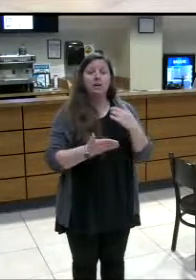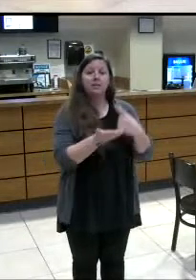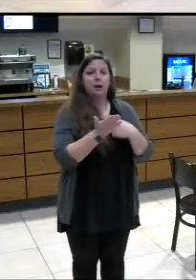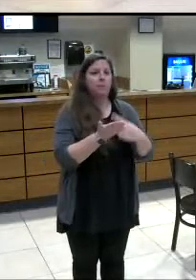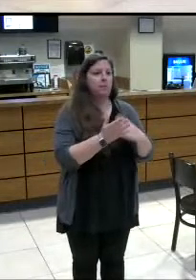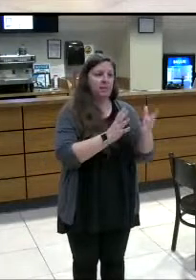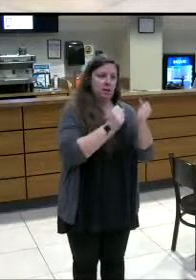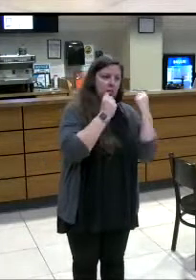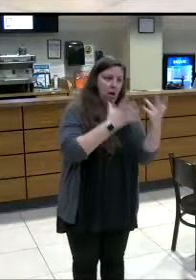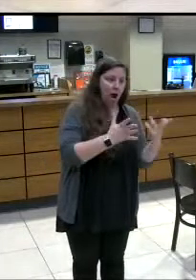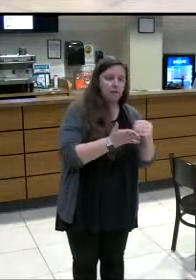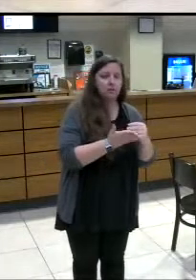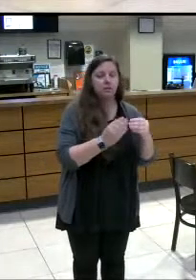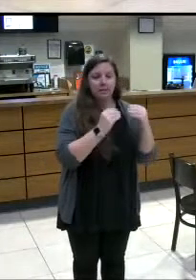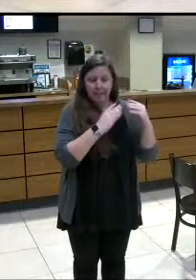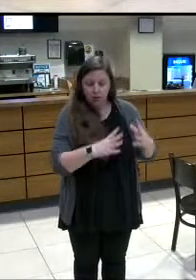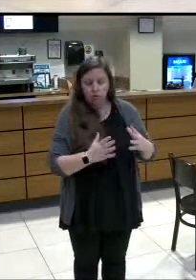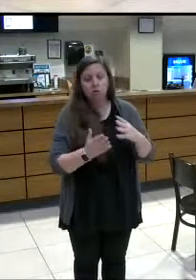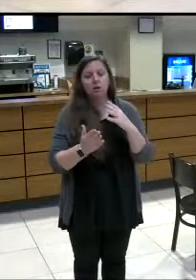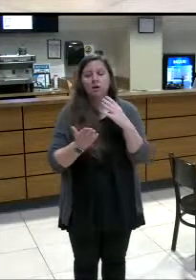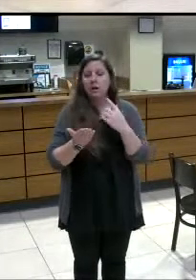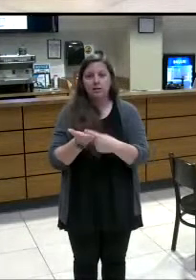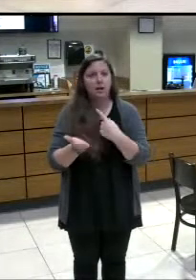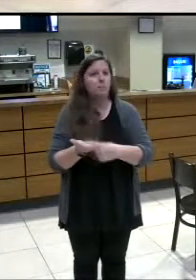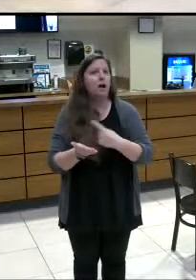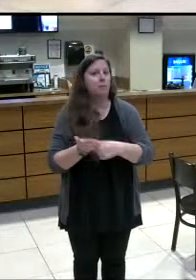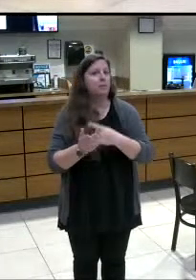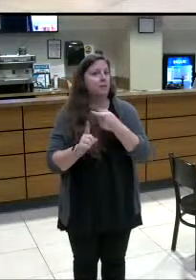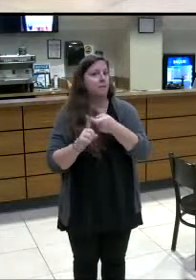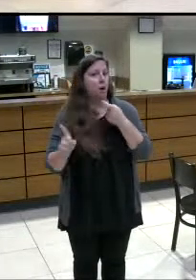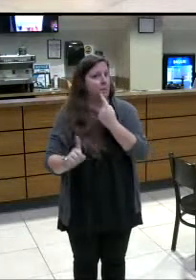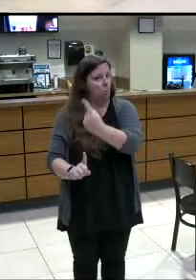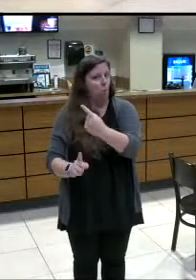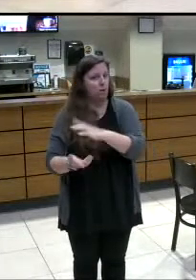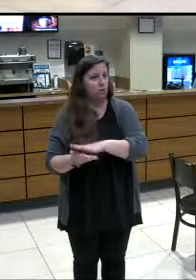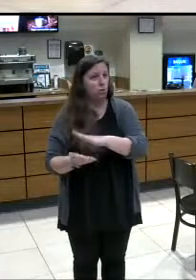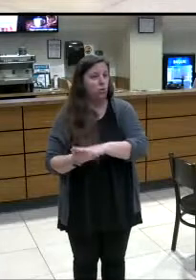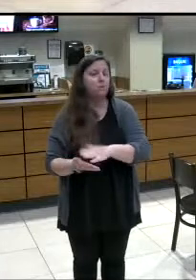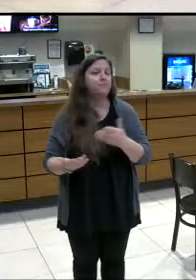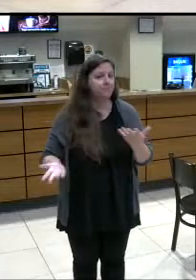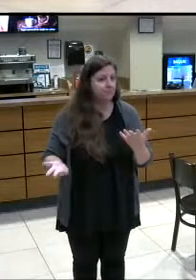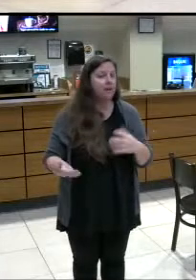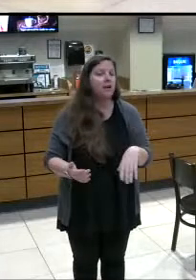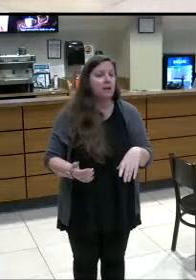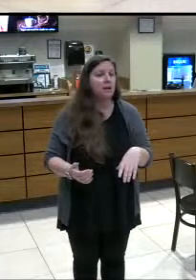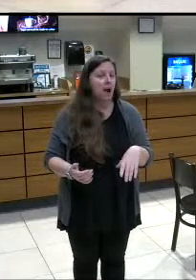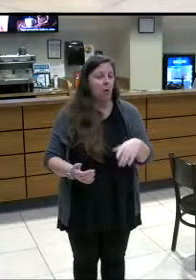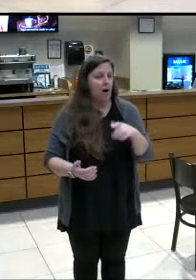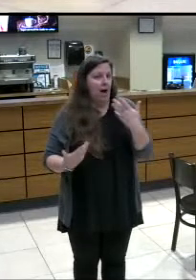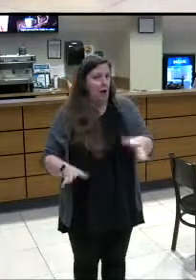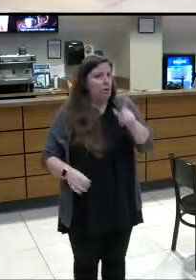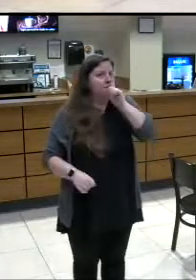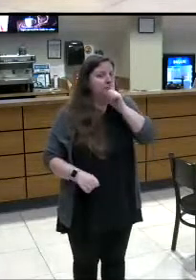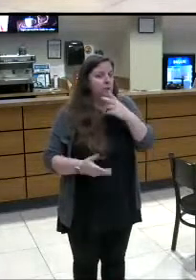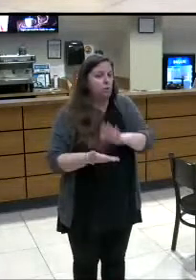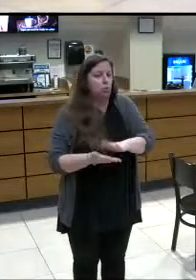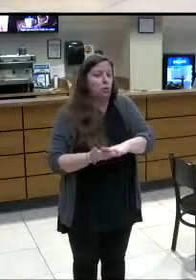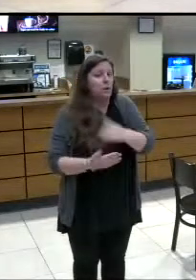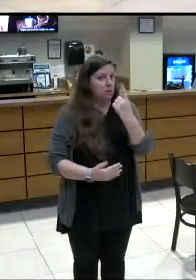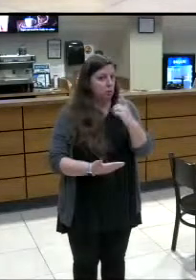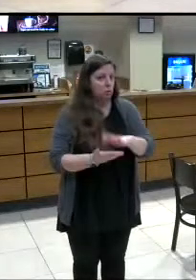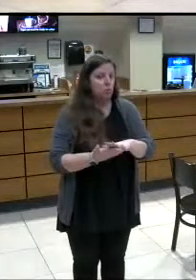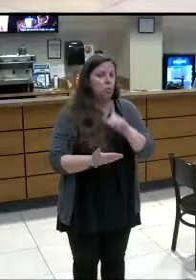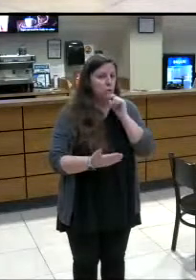so I won't reveal the school, but there is a school that is having an issue with the supplemental resource. So I went with my